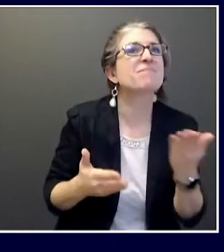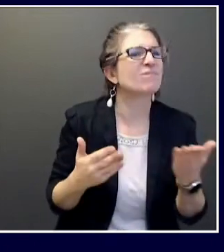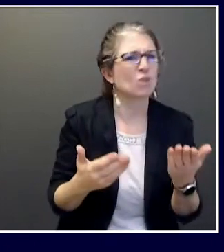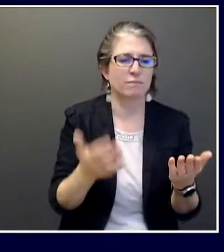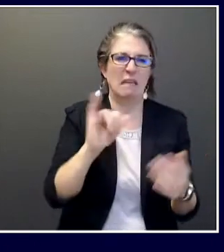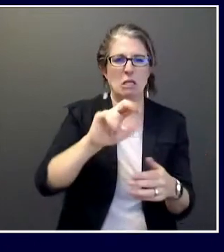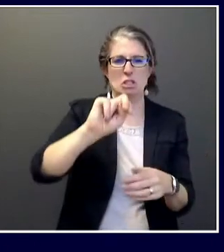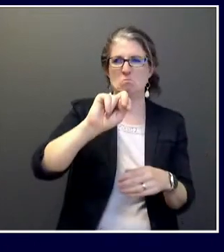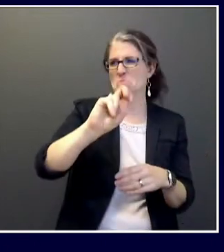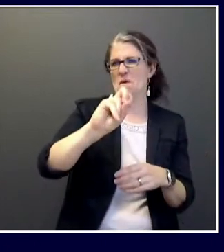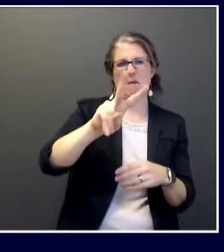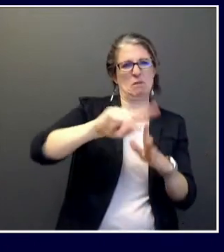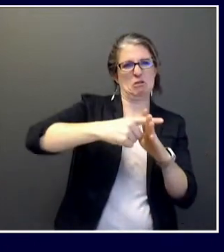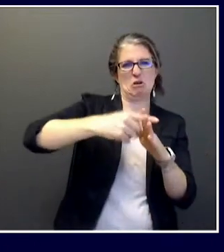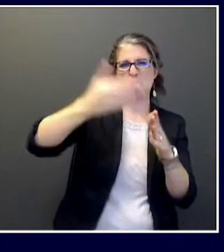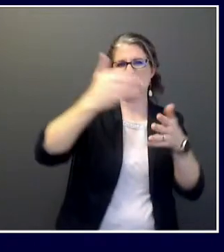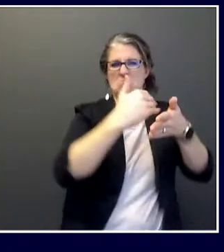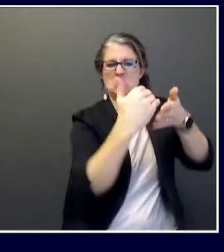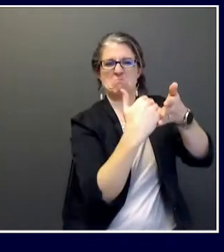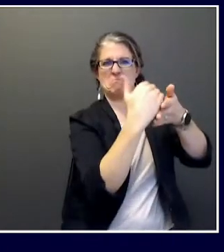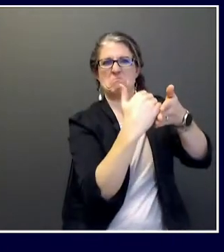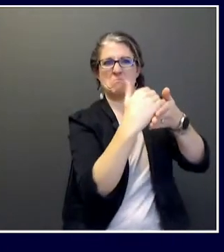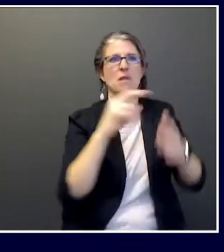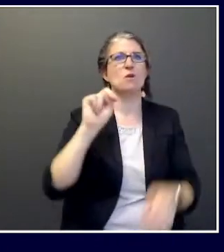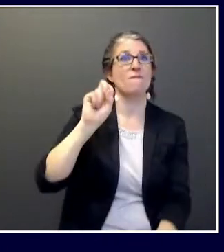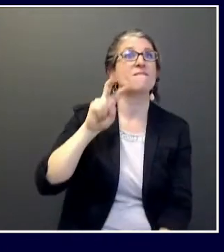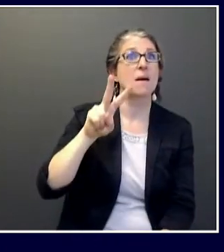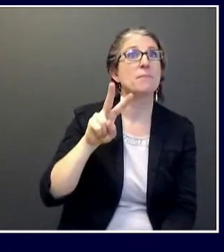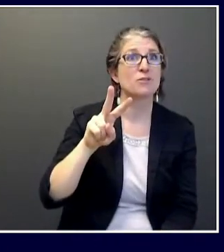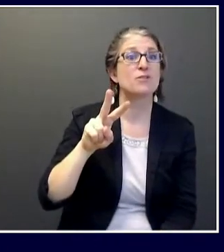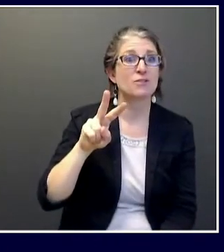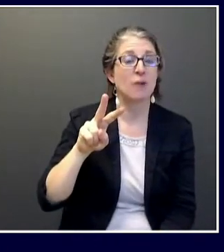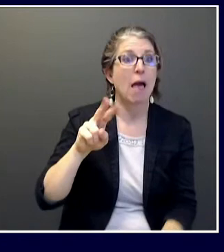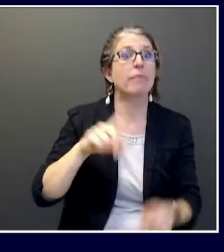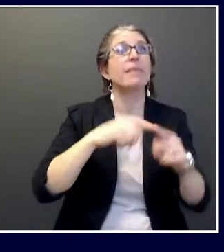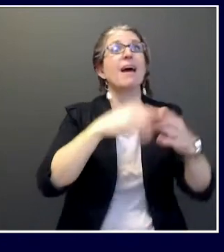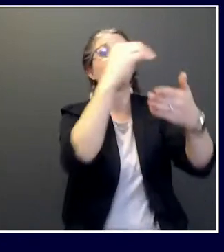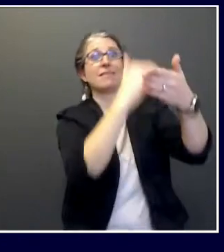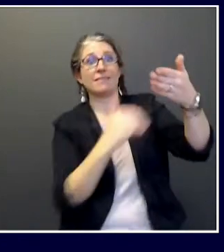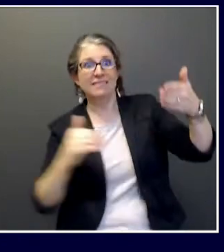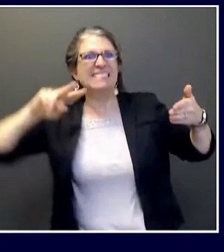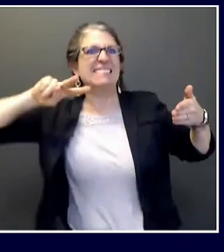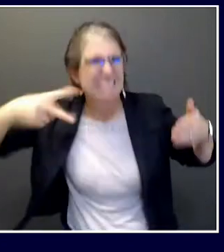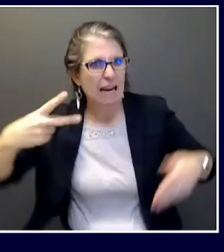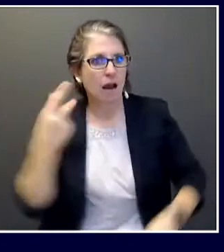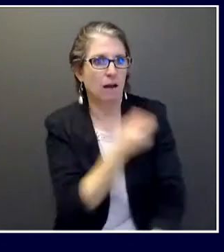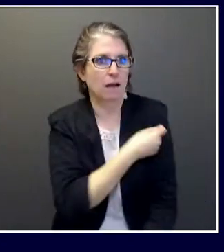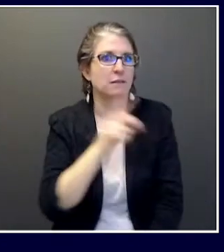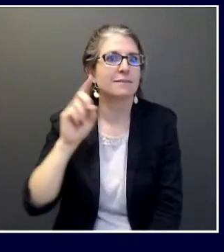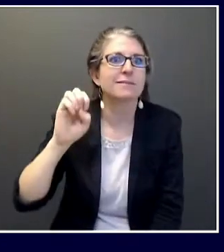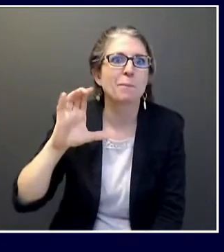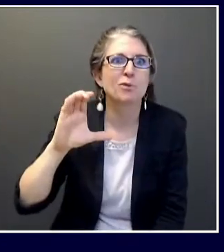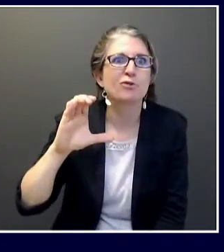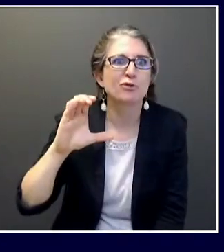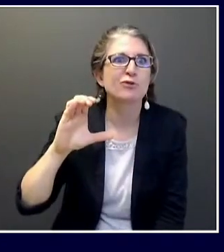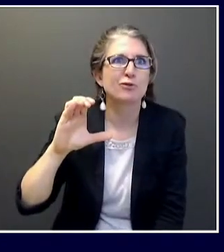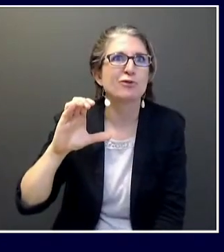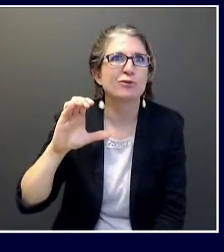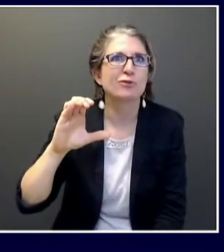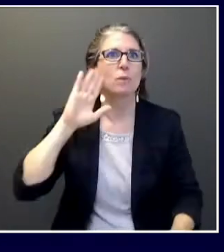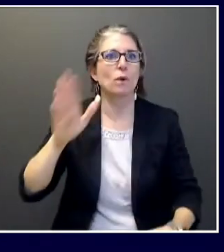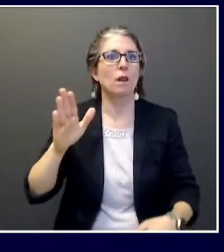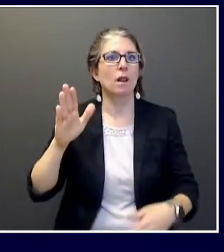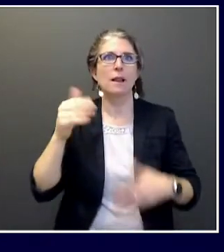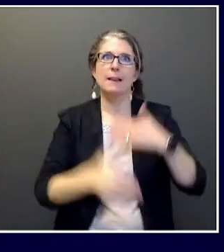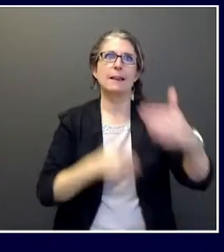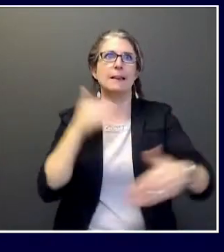shots in time to be fully vaccinated by that winter break around the holidays. So we are very grateful for our